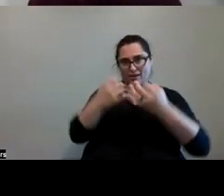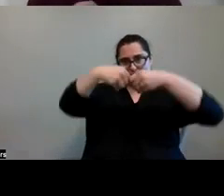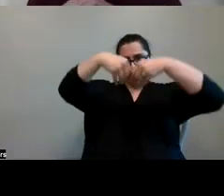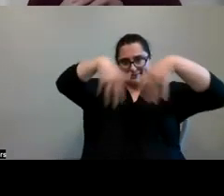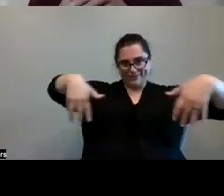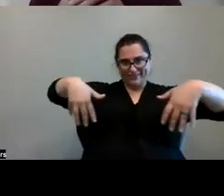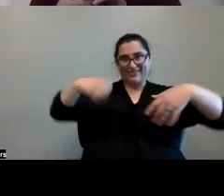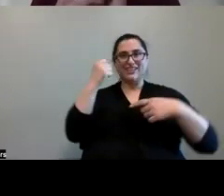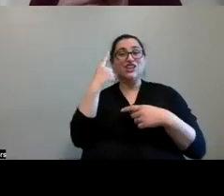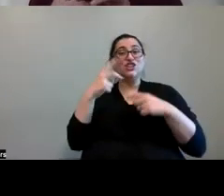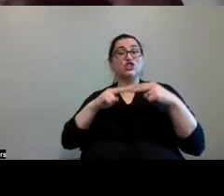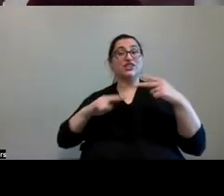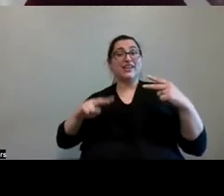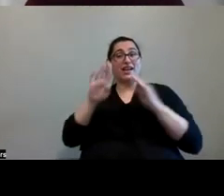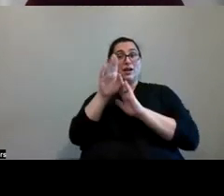backgrounds,